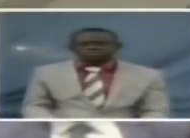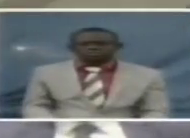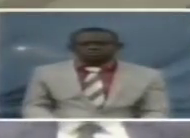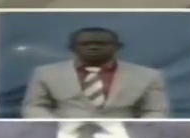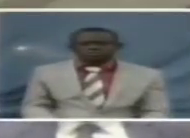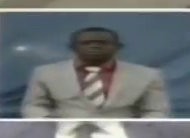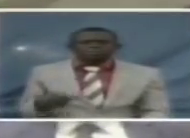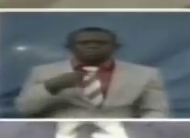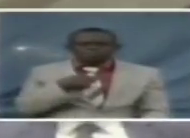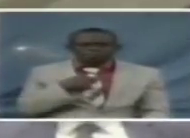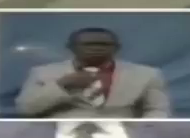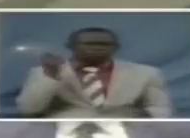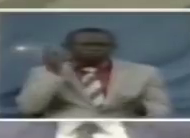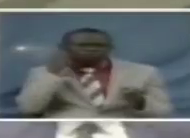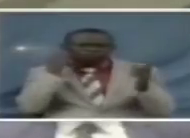Mr. Speaker,